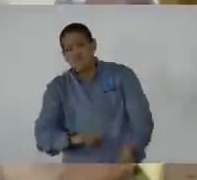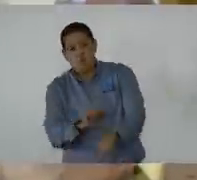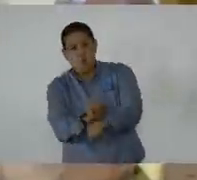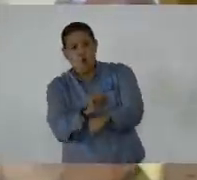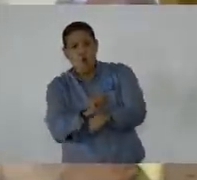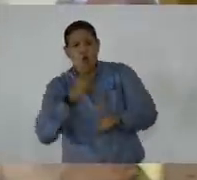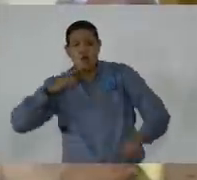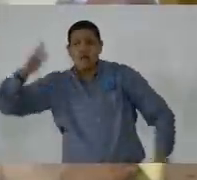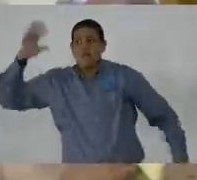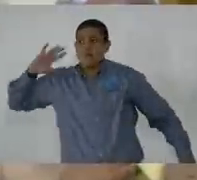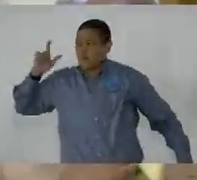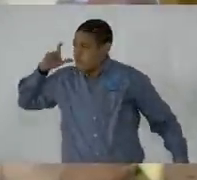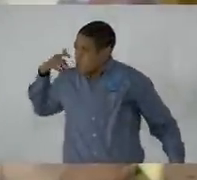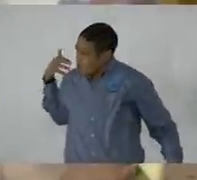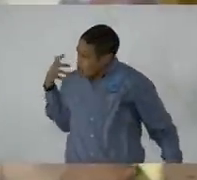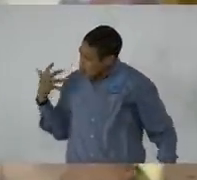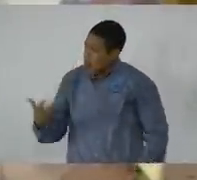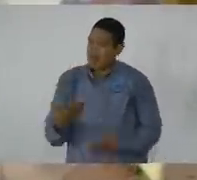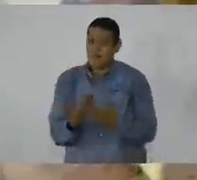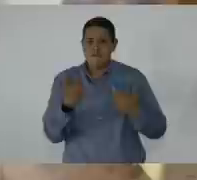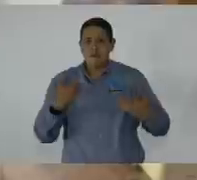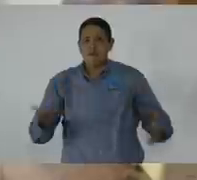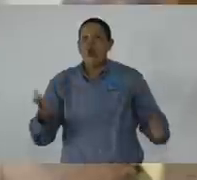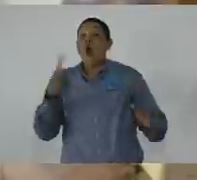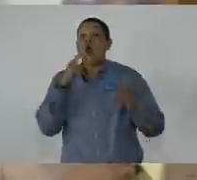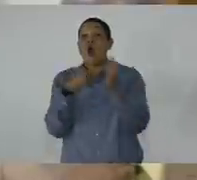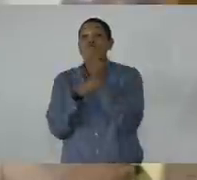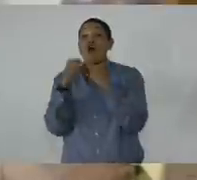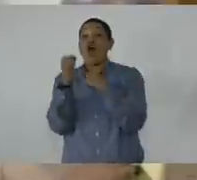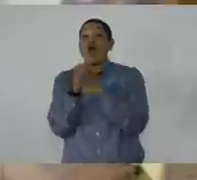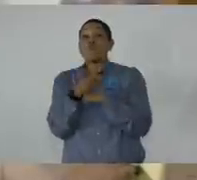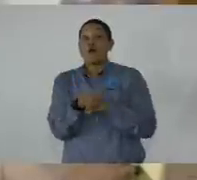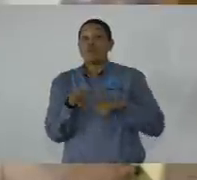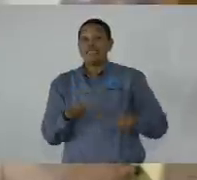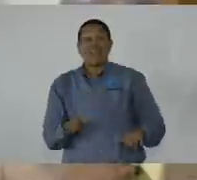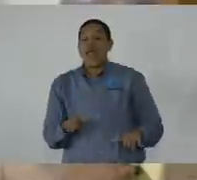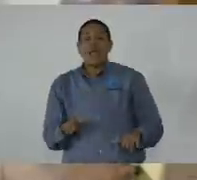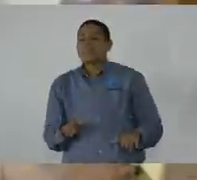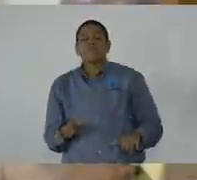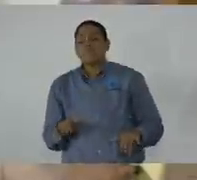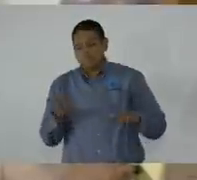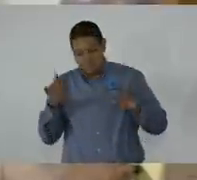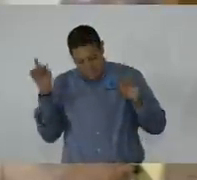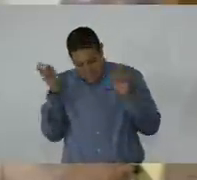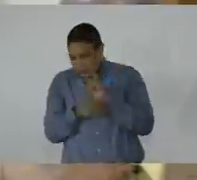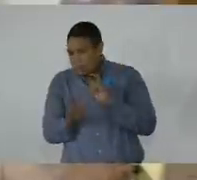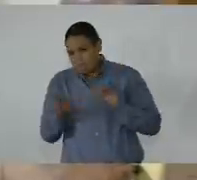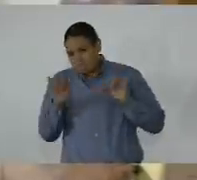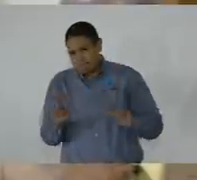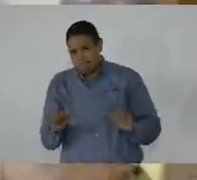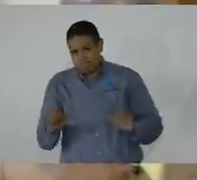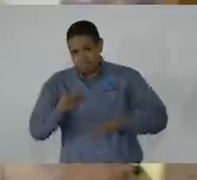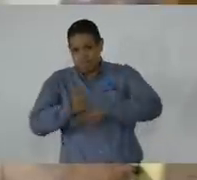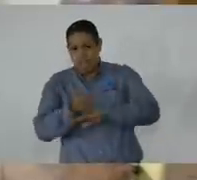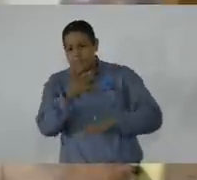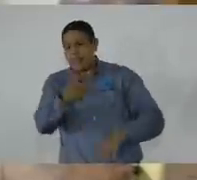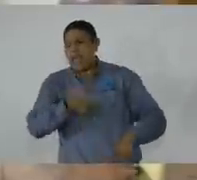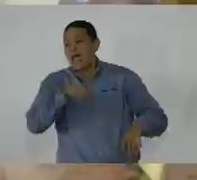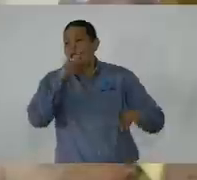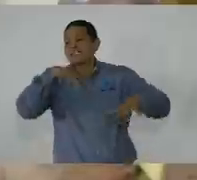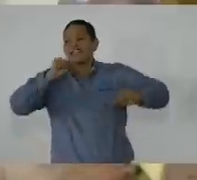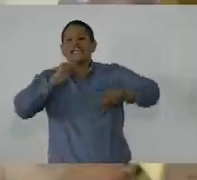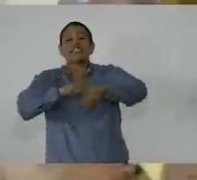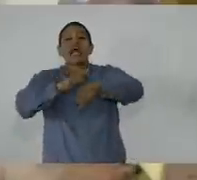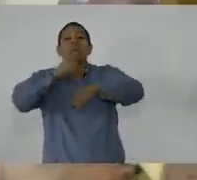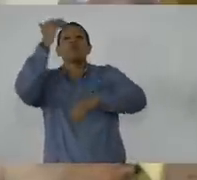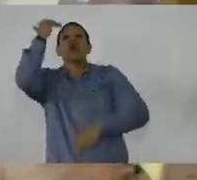my predecessors or uproot the framework that has been established. And I take the time to